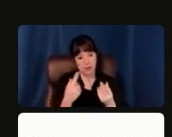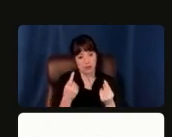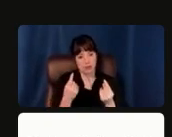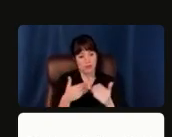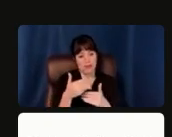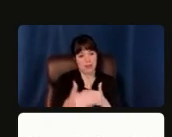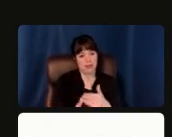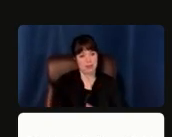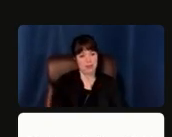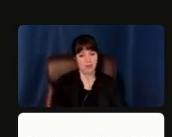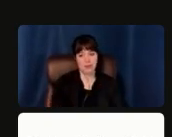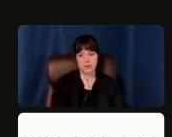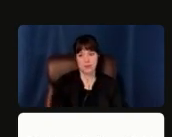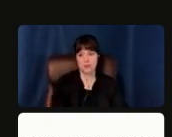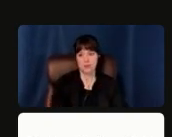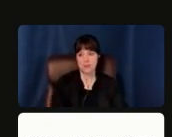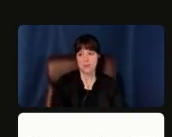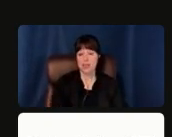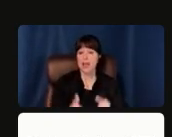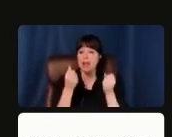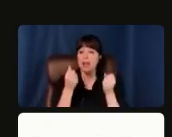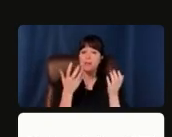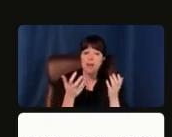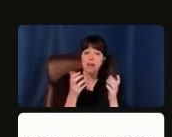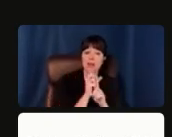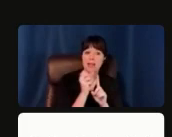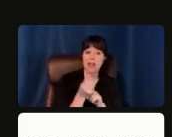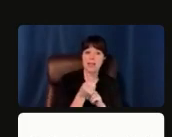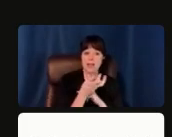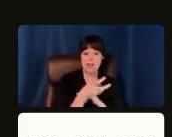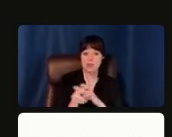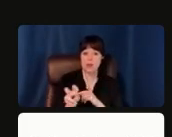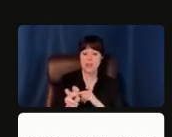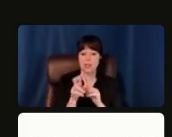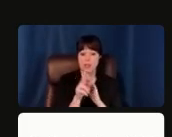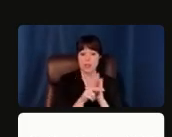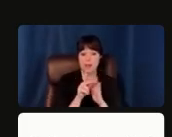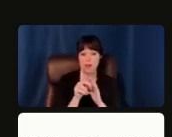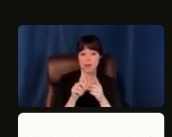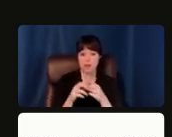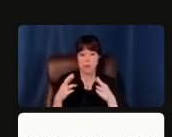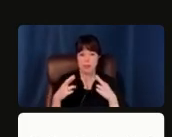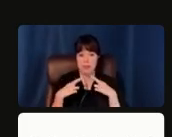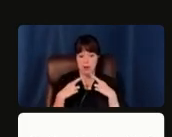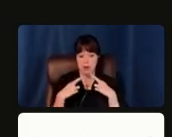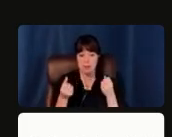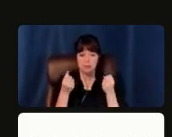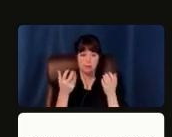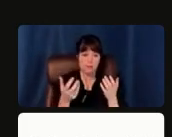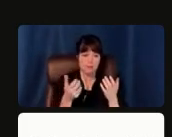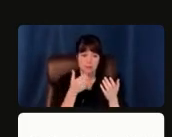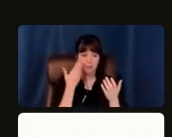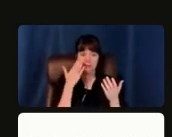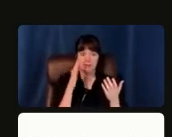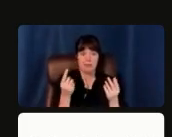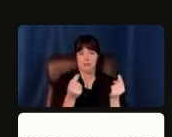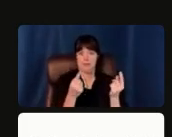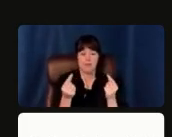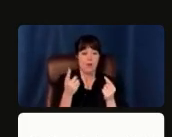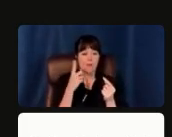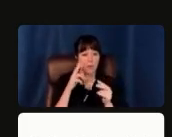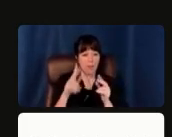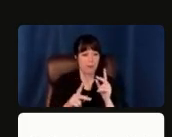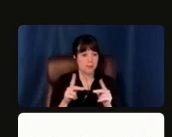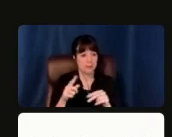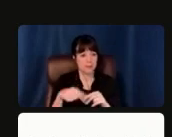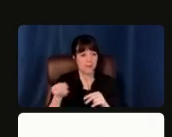next. In many cases, the transition period towards retirement is loaded with uncertainty among the population,